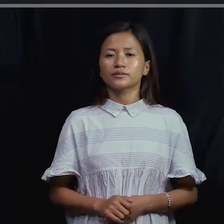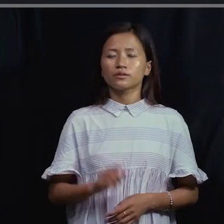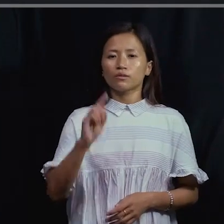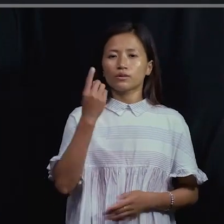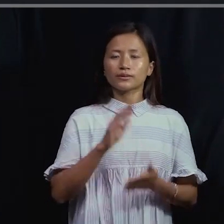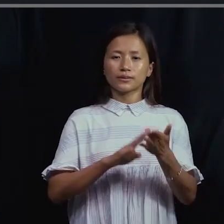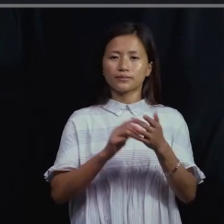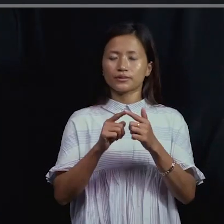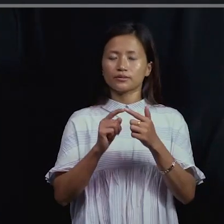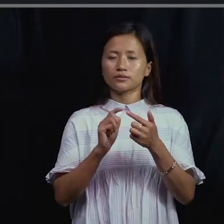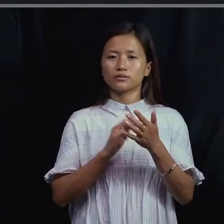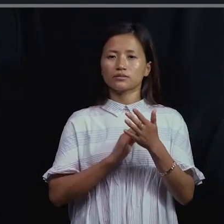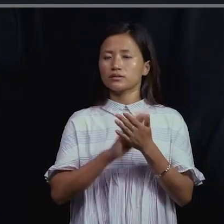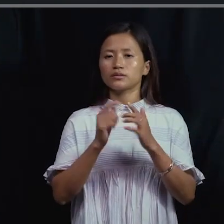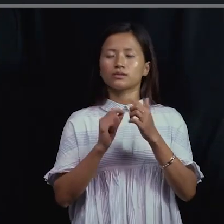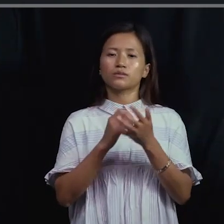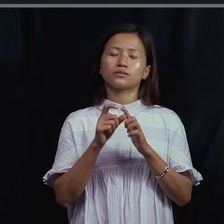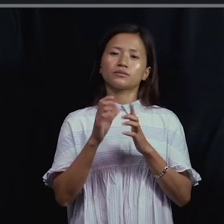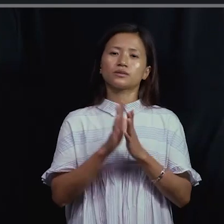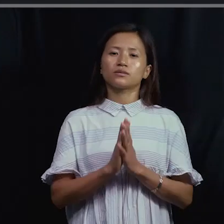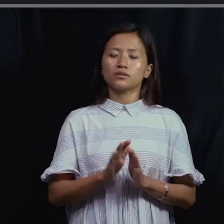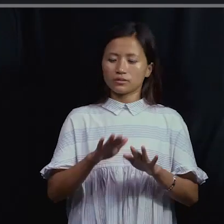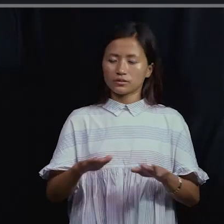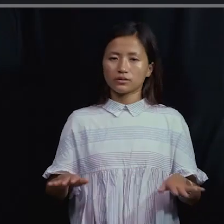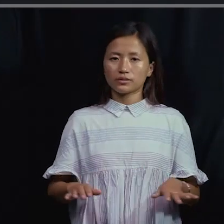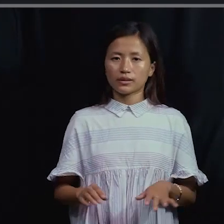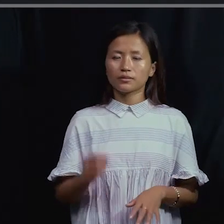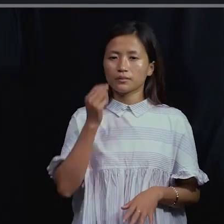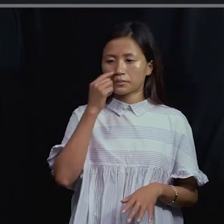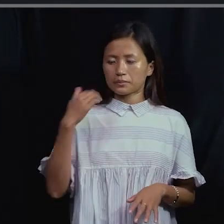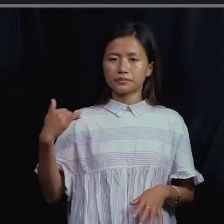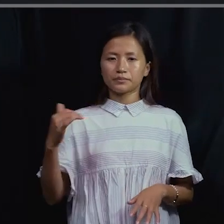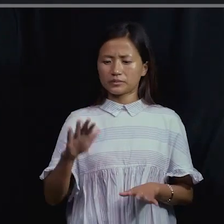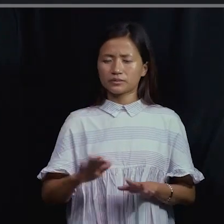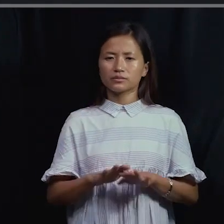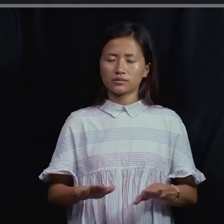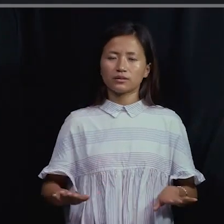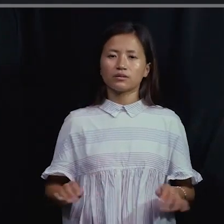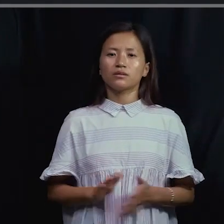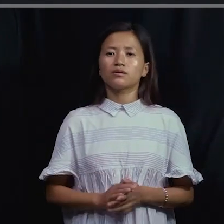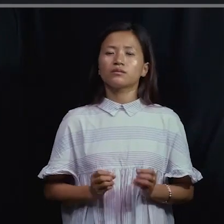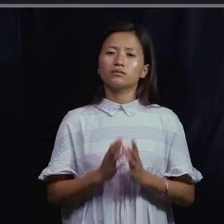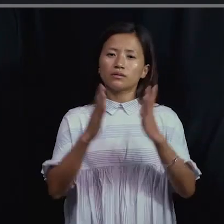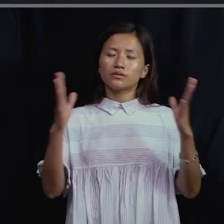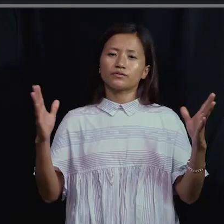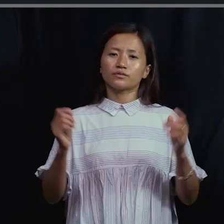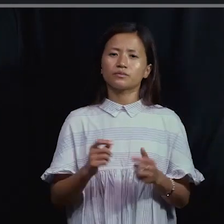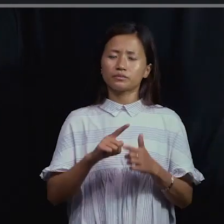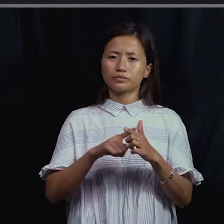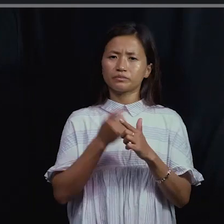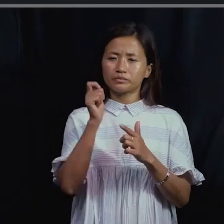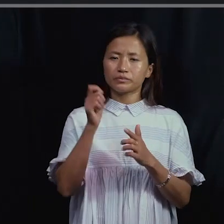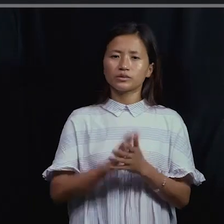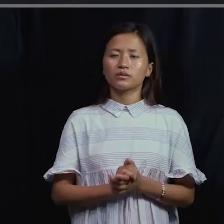method can be the project method. Now if you have children at home or your small brothers and sisters, then they do a lot of projects, isn't it?